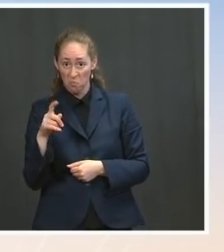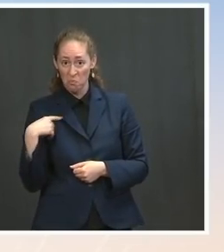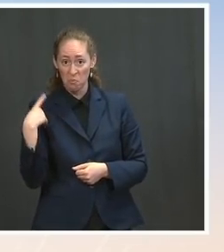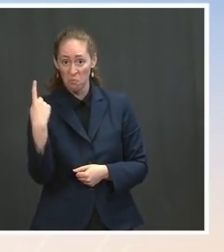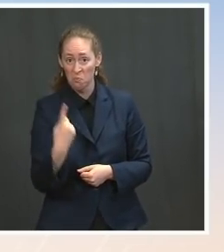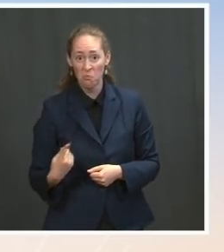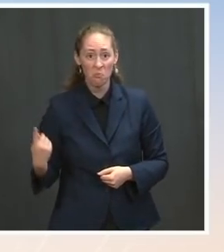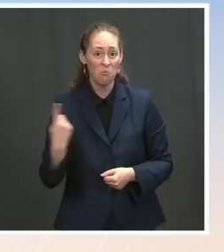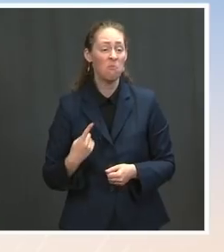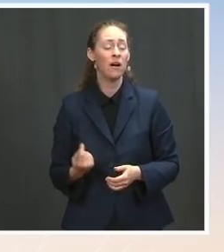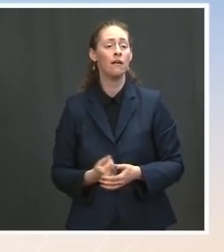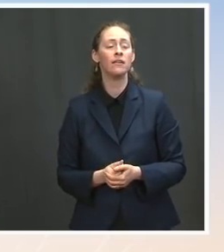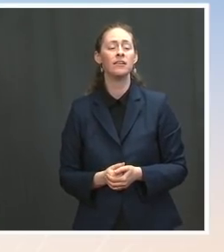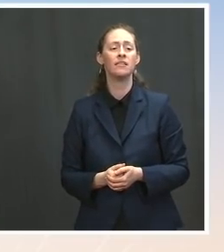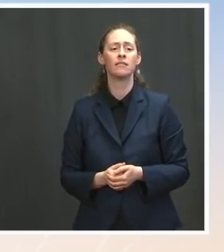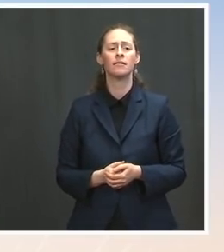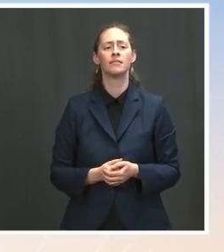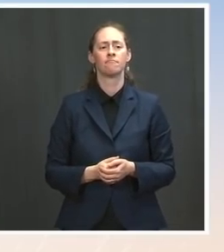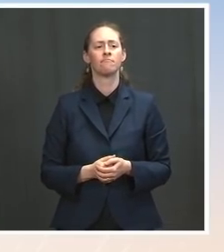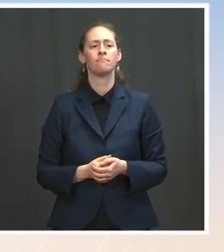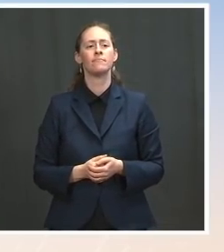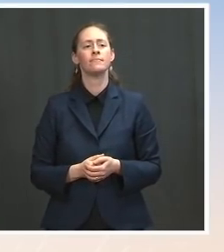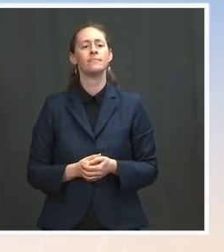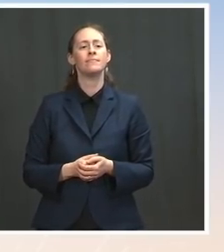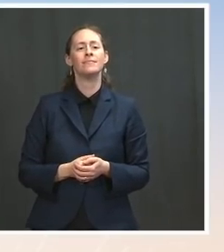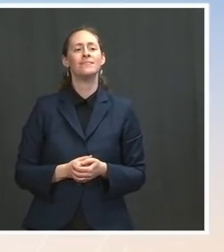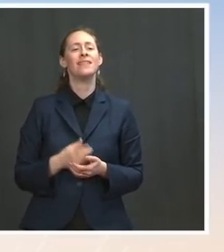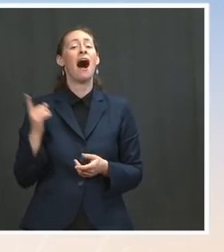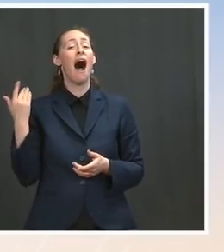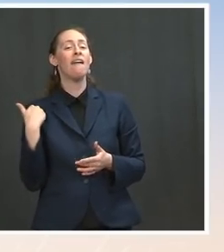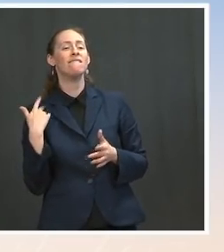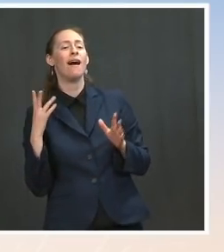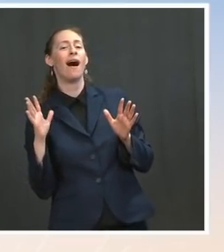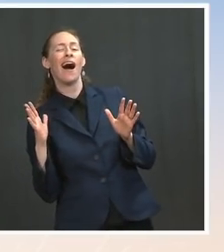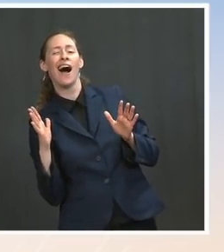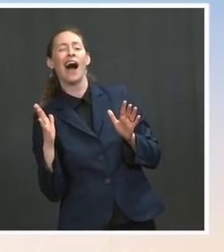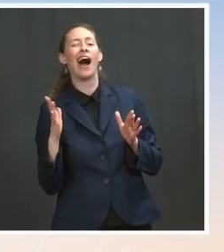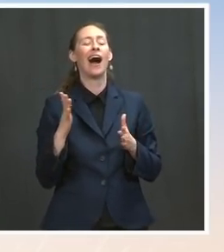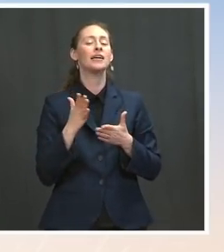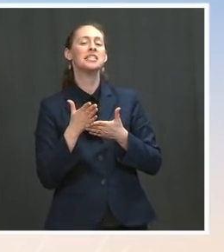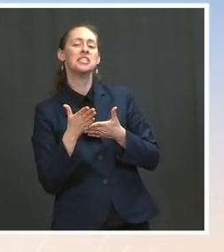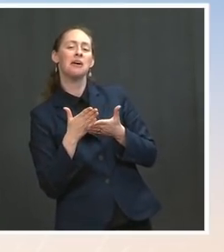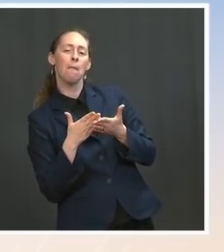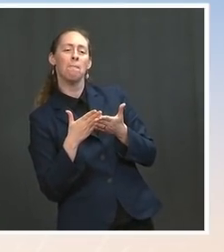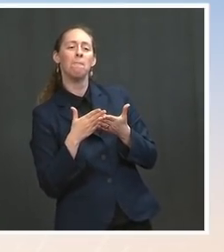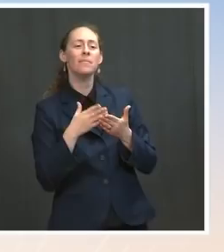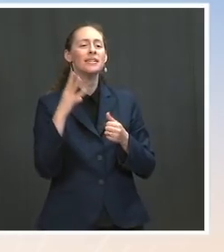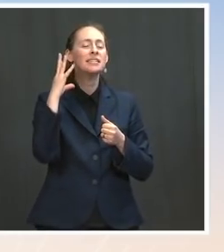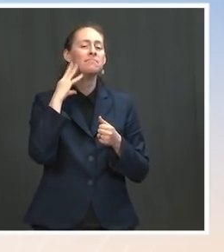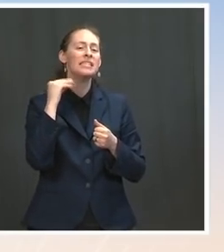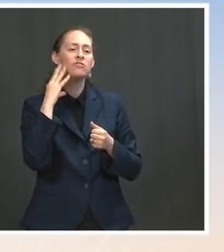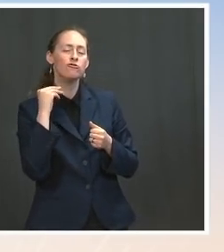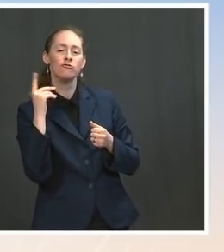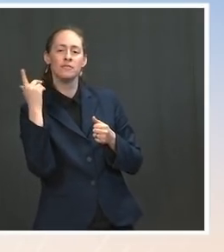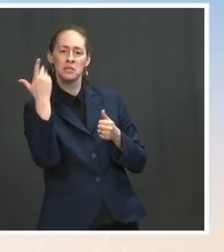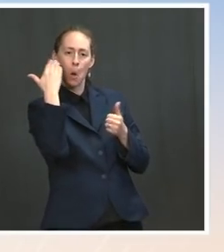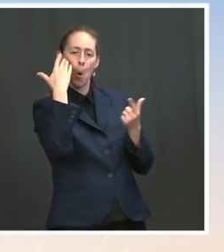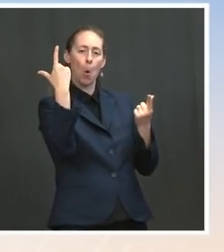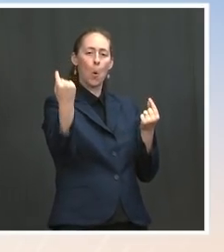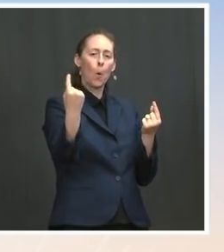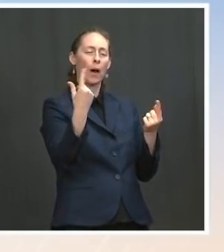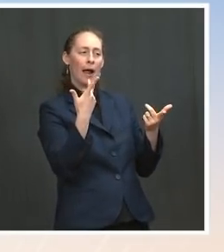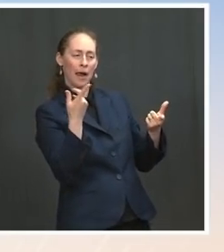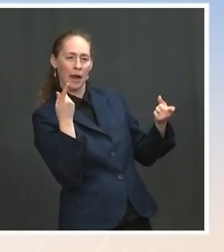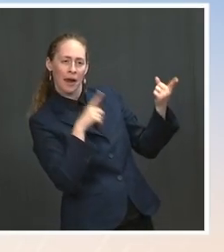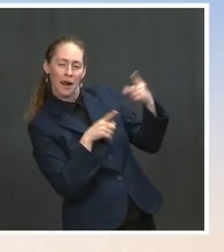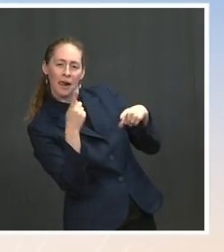the president has a bit of experience legislating, and his approach is to look for means,